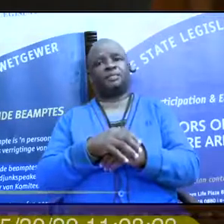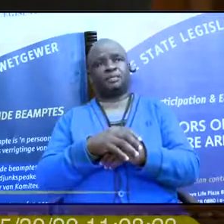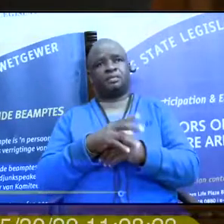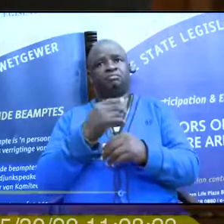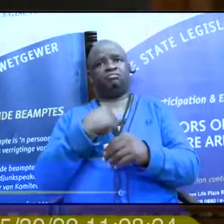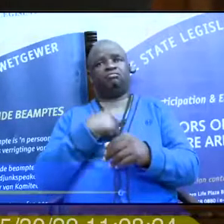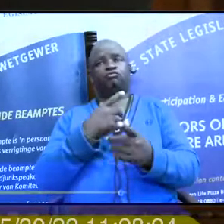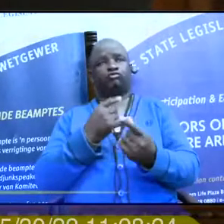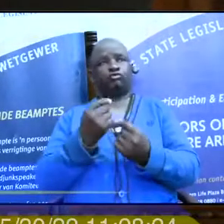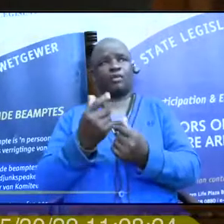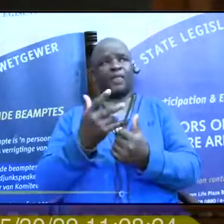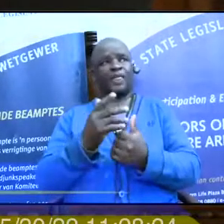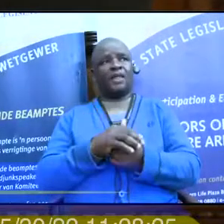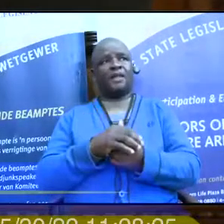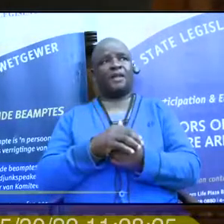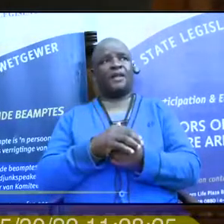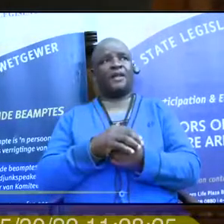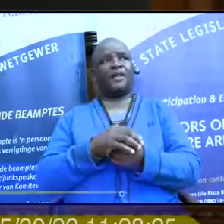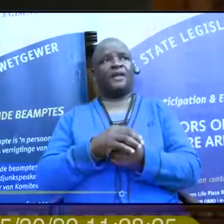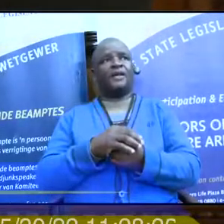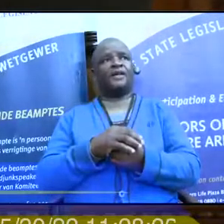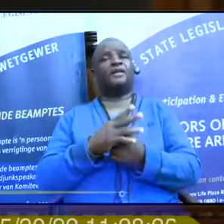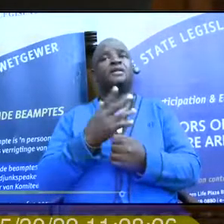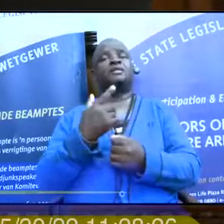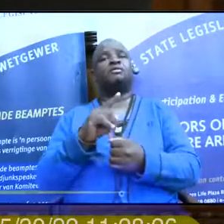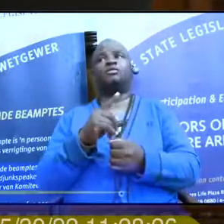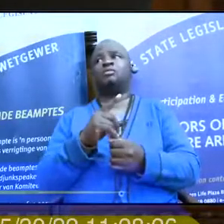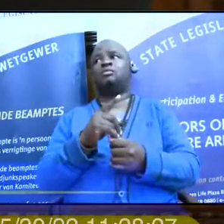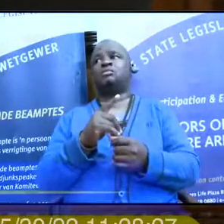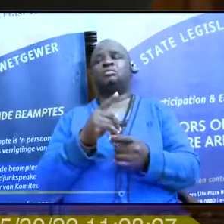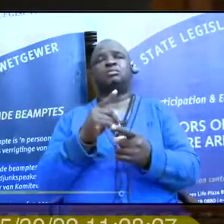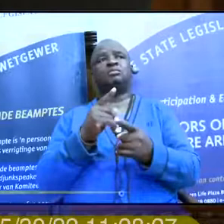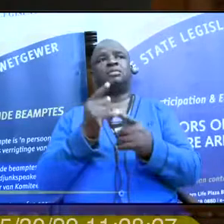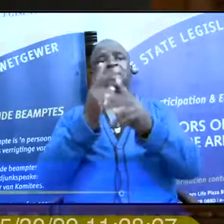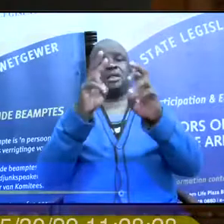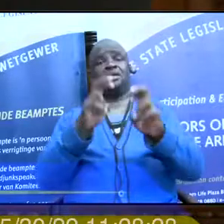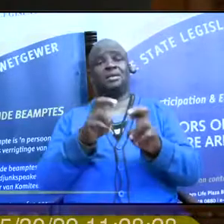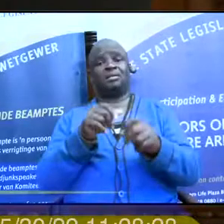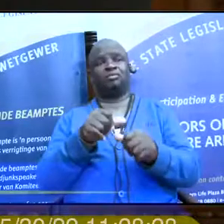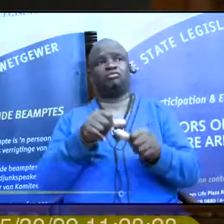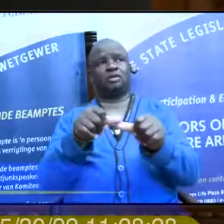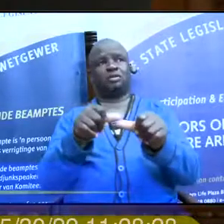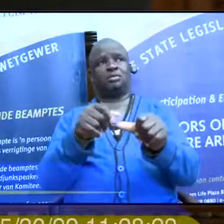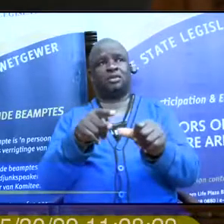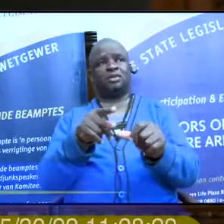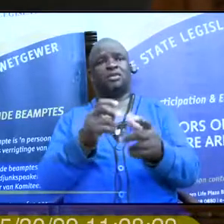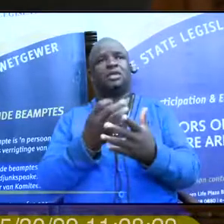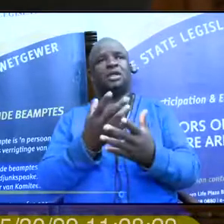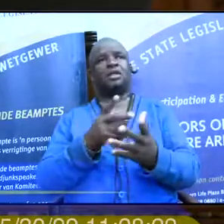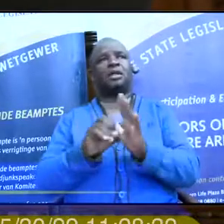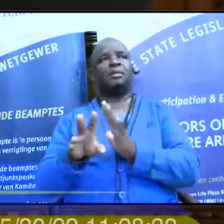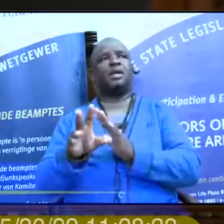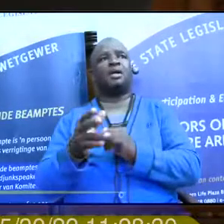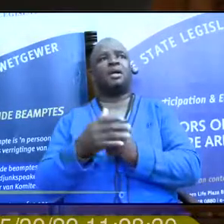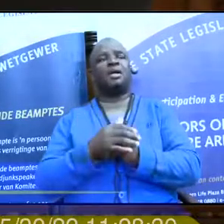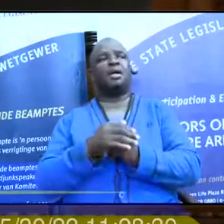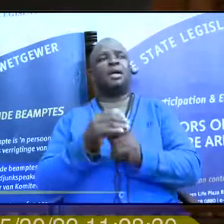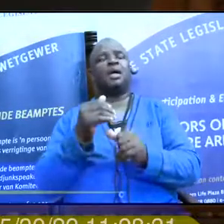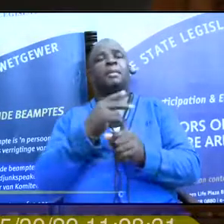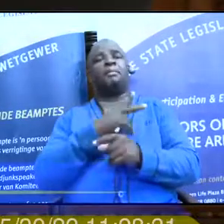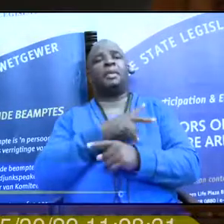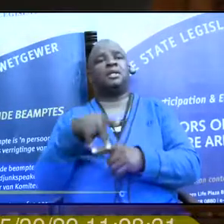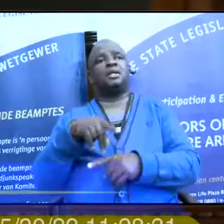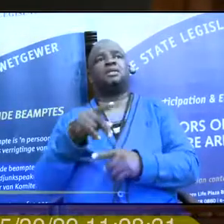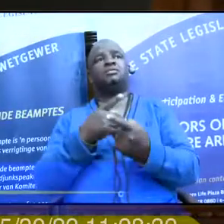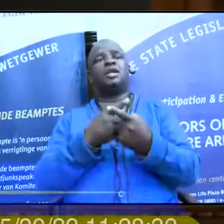from from to create an electricity sustainable supply is the president announced the